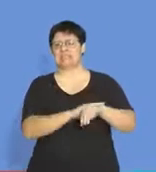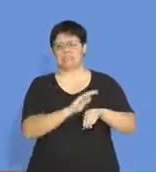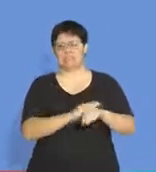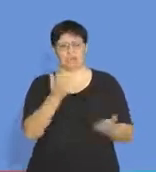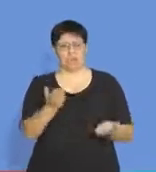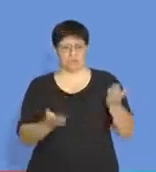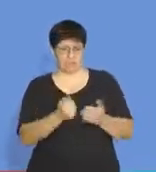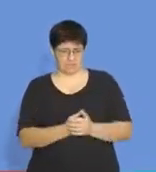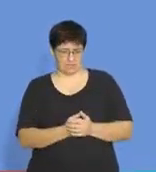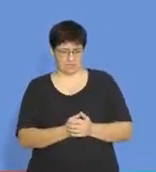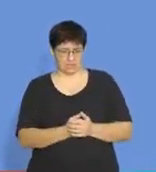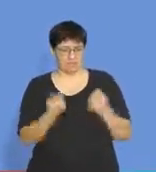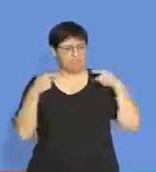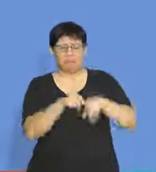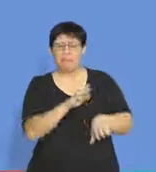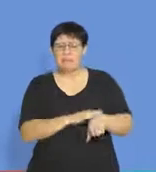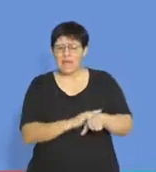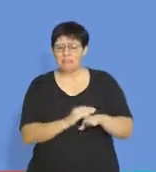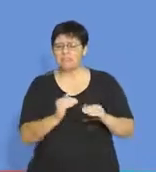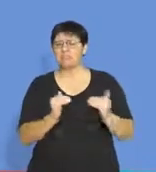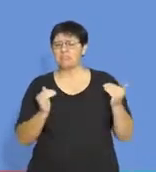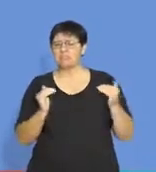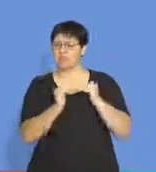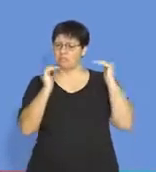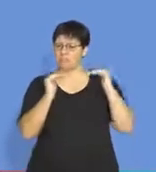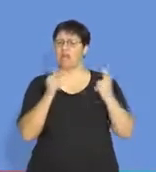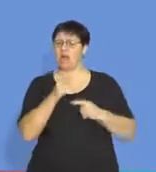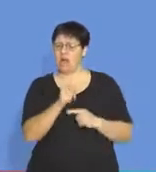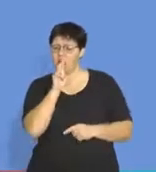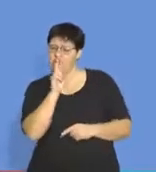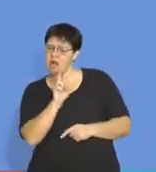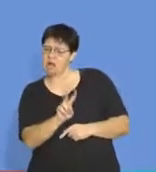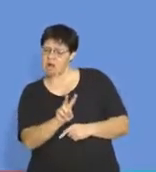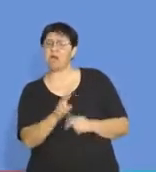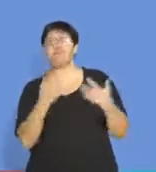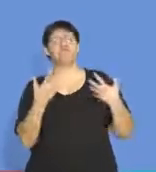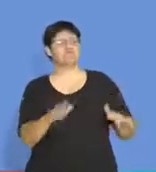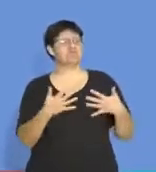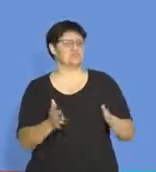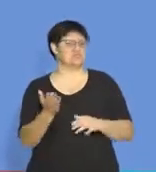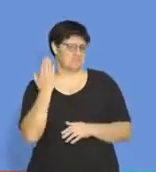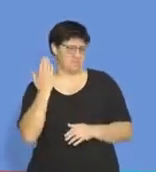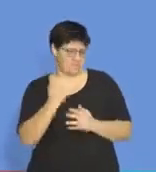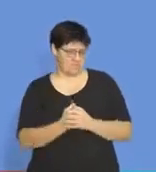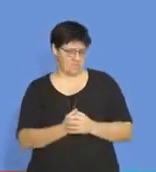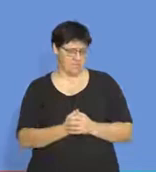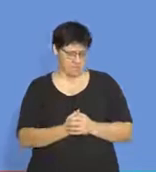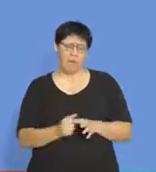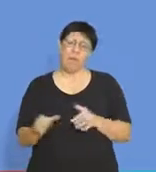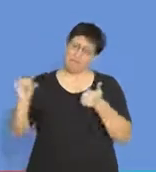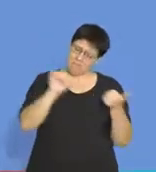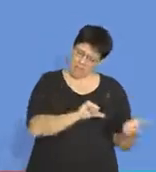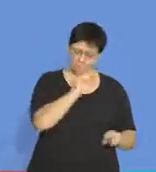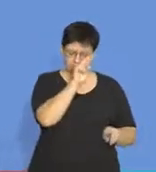these simultaneous equations previously in the previous grades and all of that. But now we're going to look at with the other